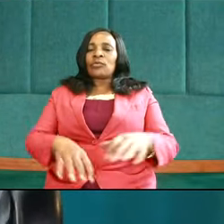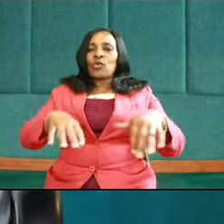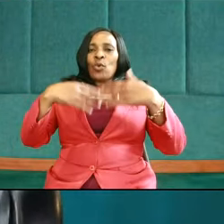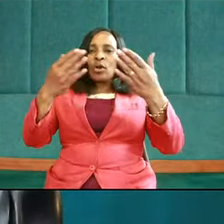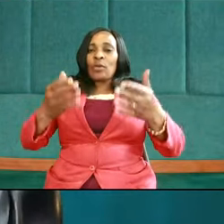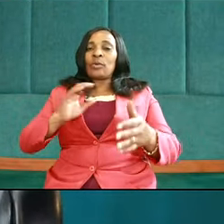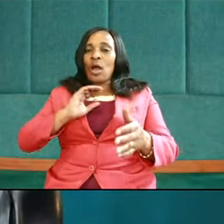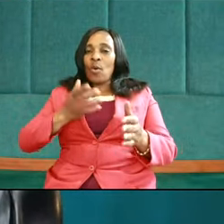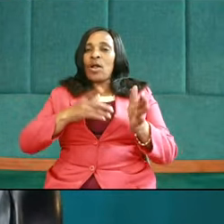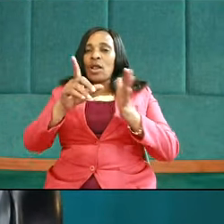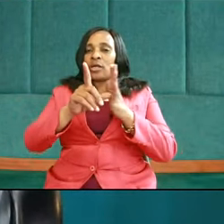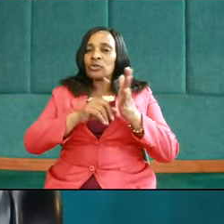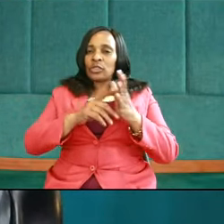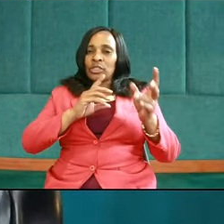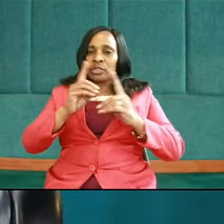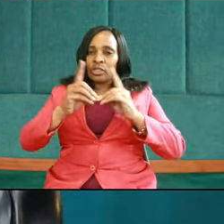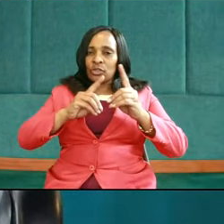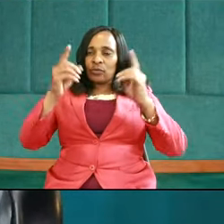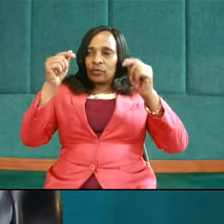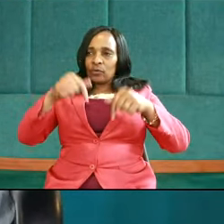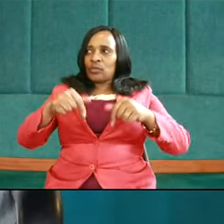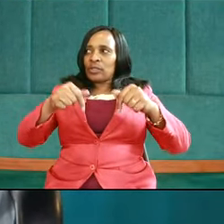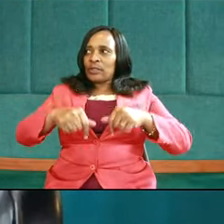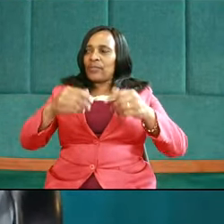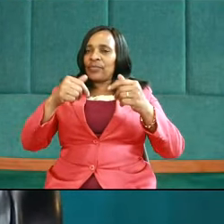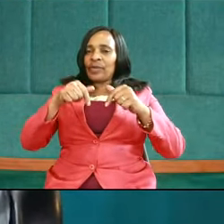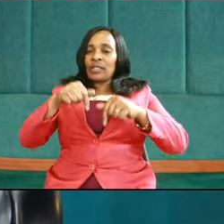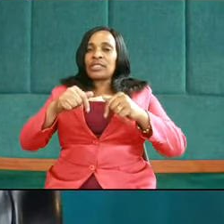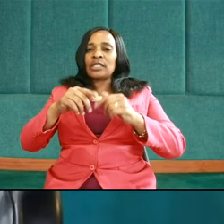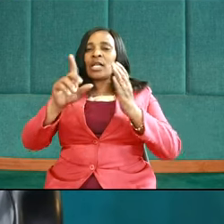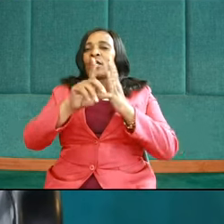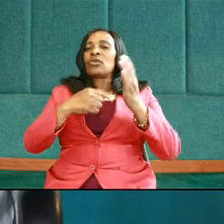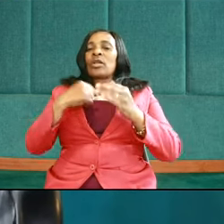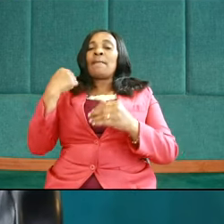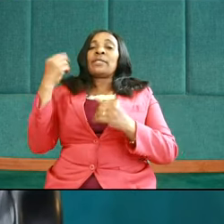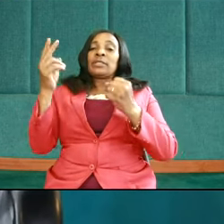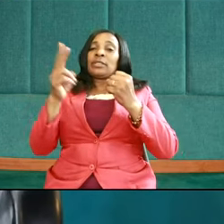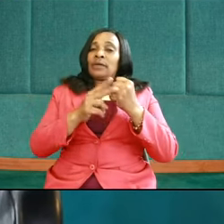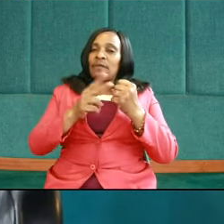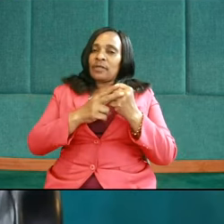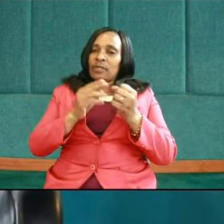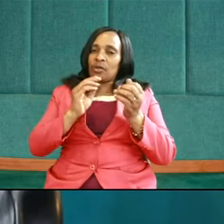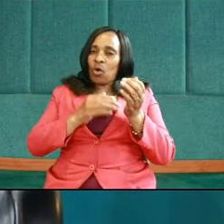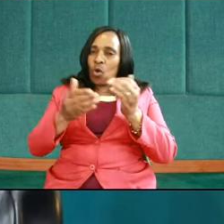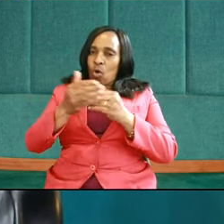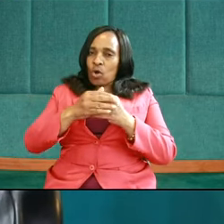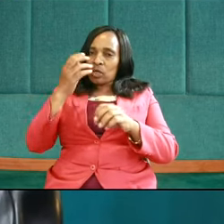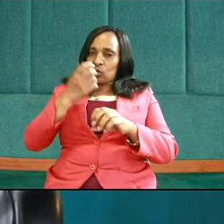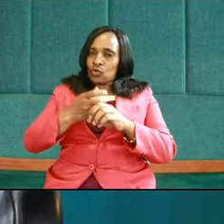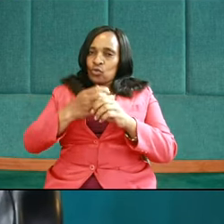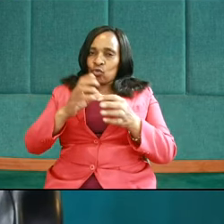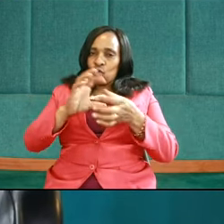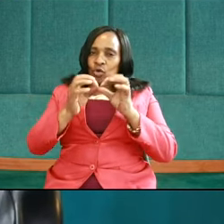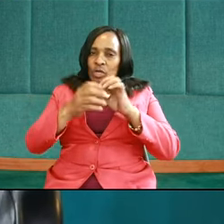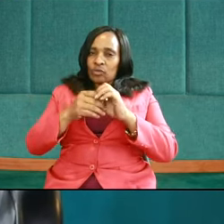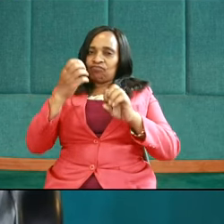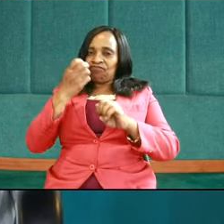Welcome to our lesson discussion for today. This is lesson 7 of the Cornerstone's Connections